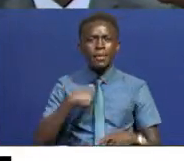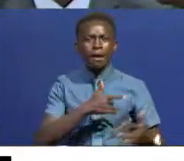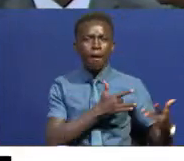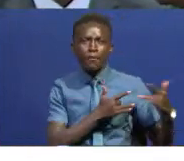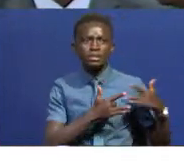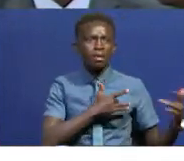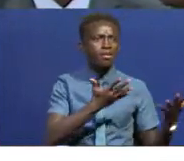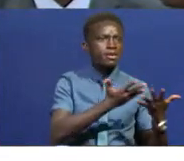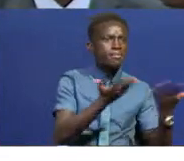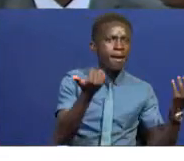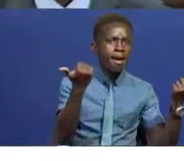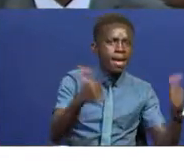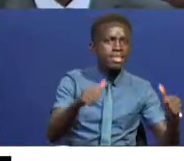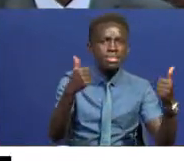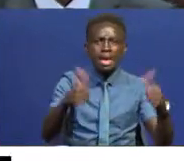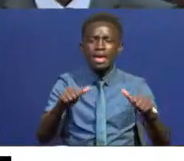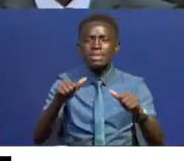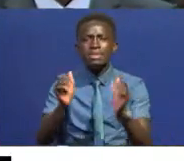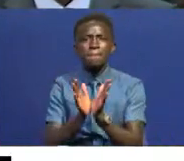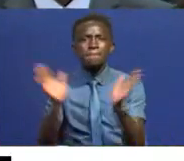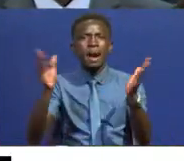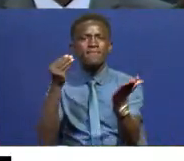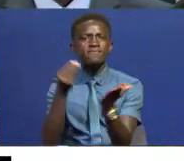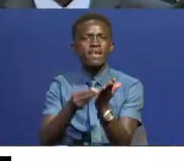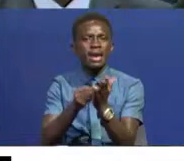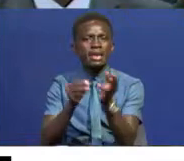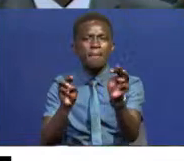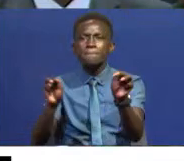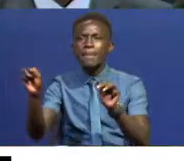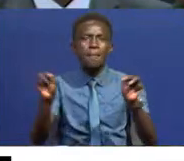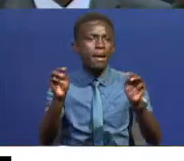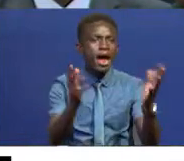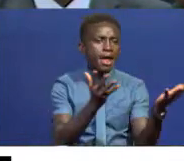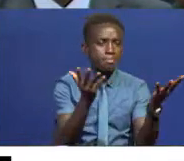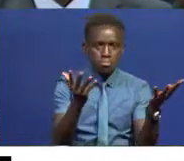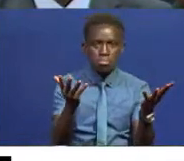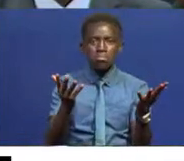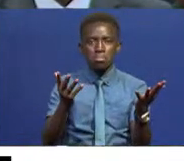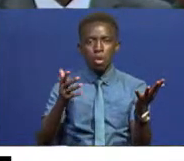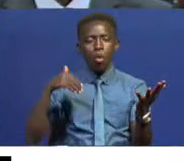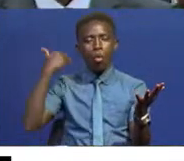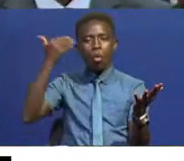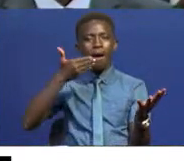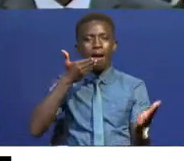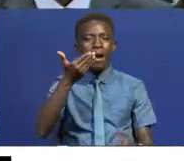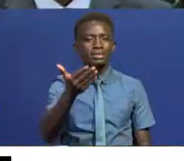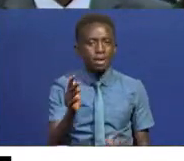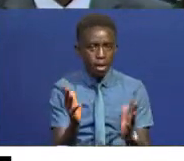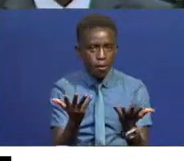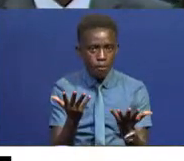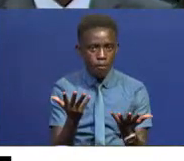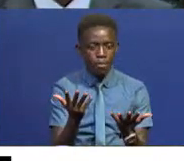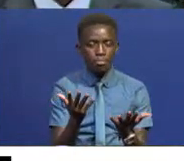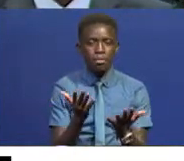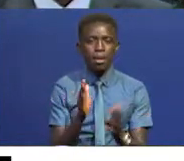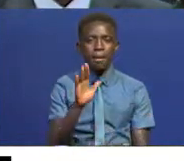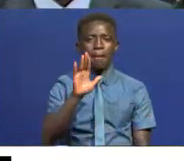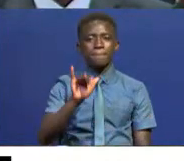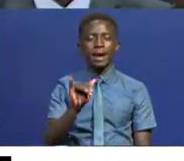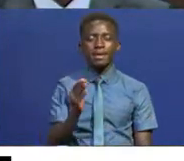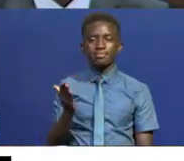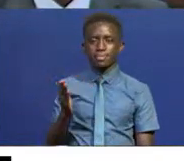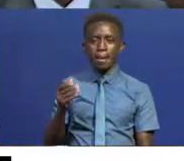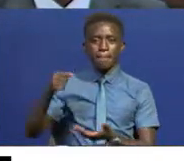of public finance management, and which is always answered one way or another by our